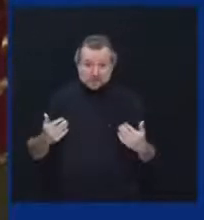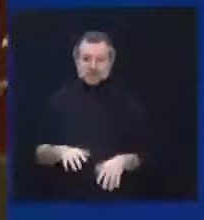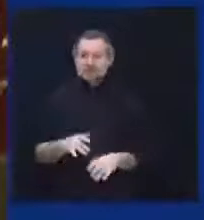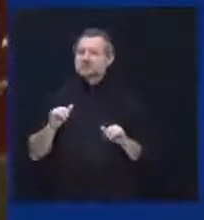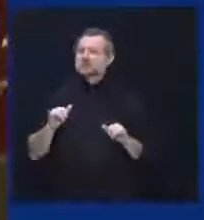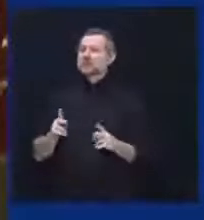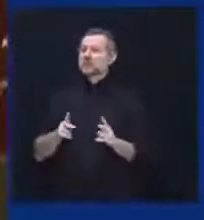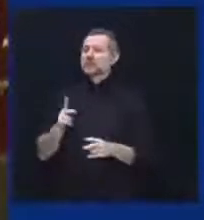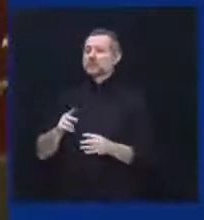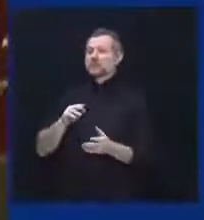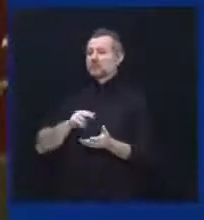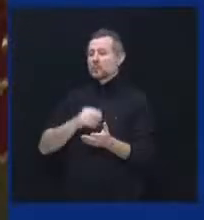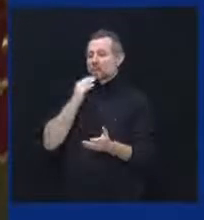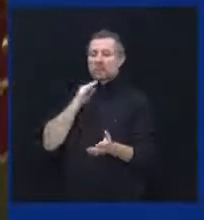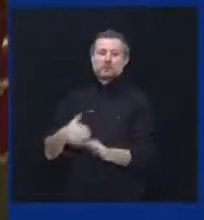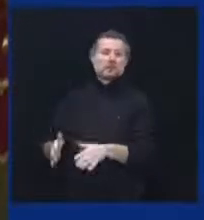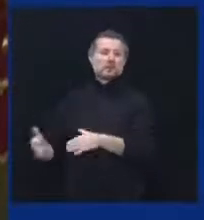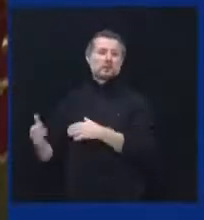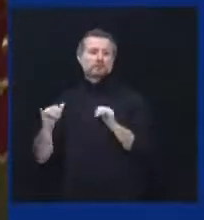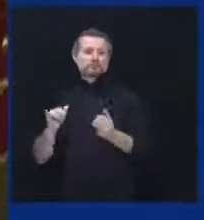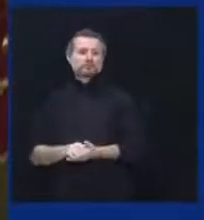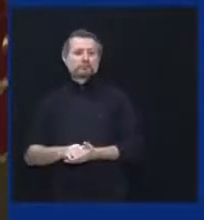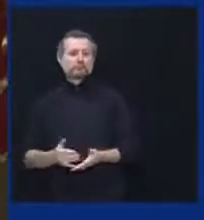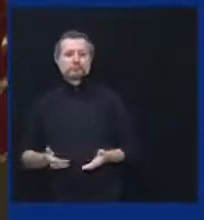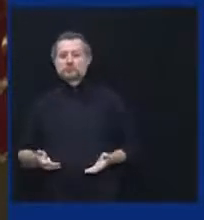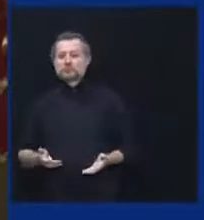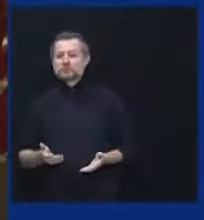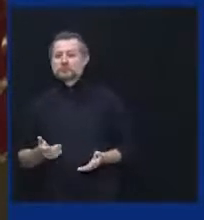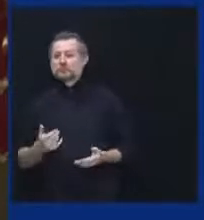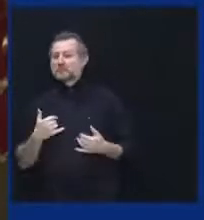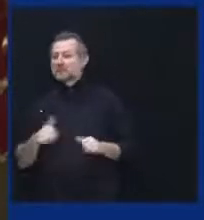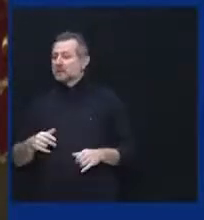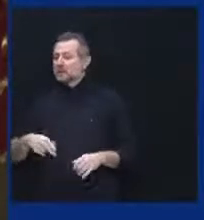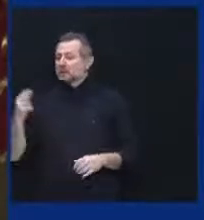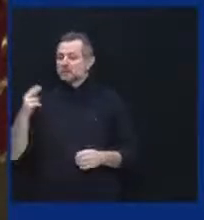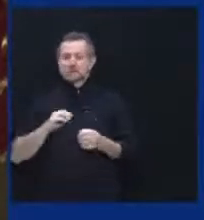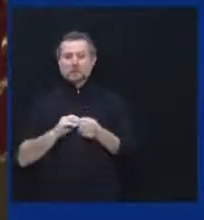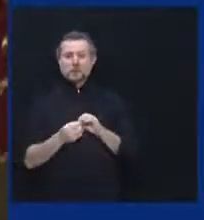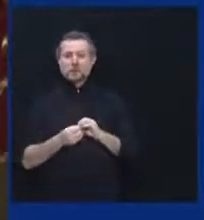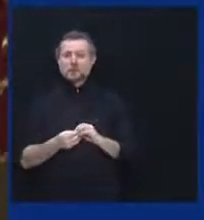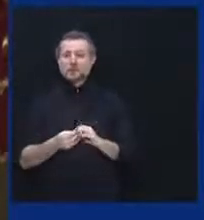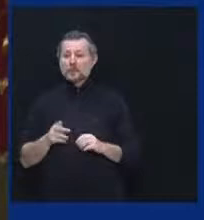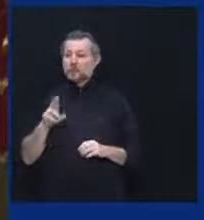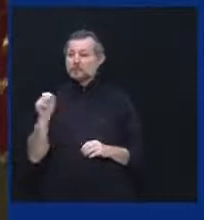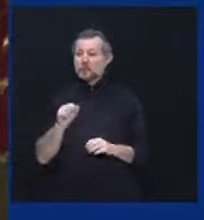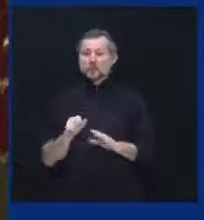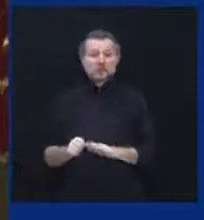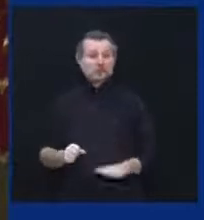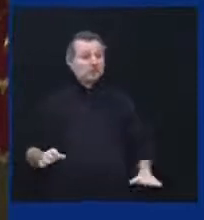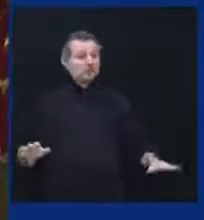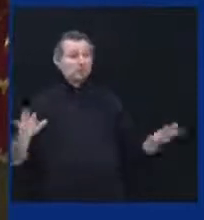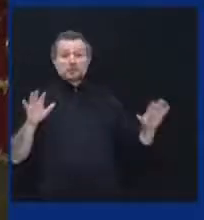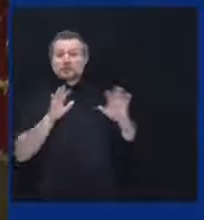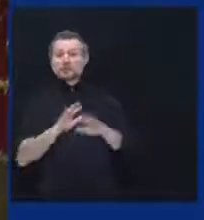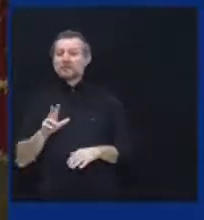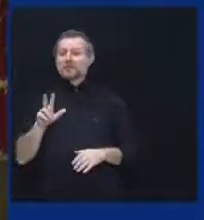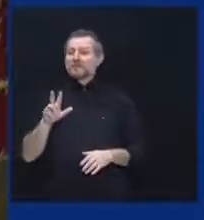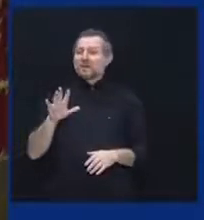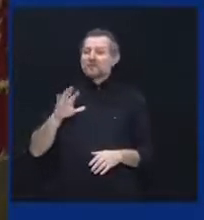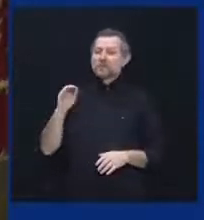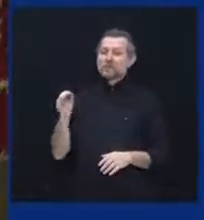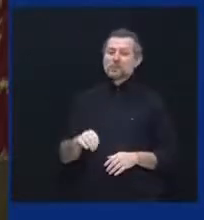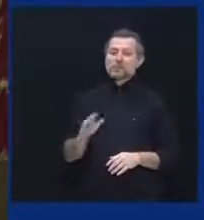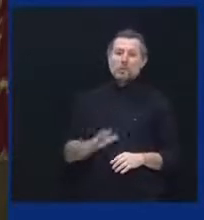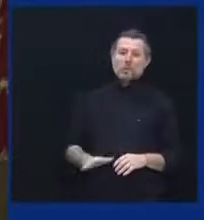are still continuing to be that high. And when you look at it nationally and you see that 35% of all deaths in